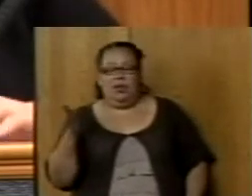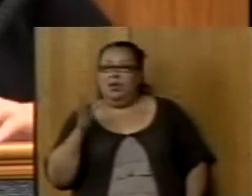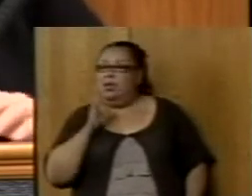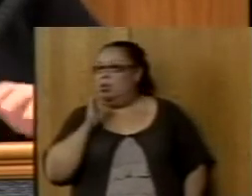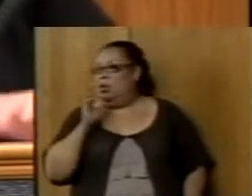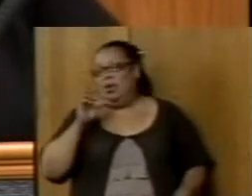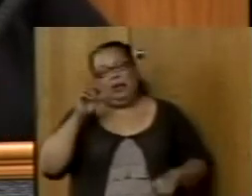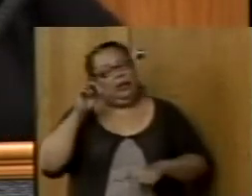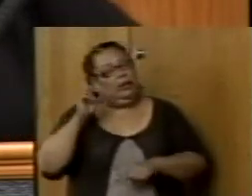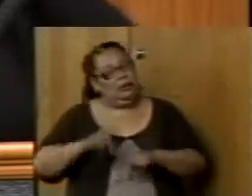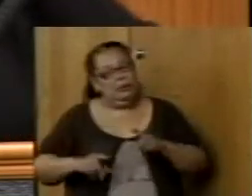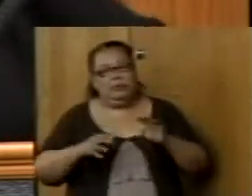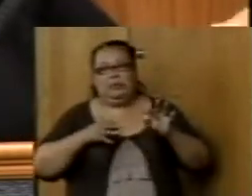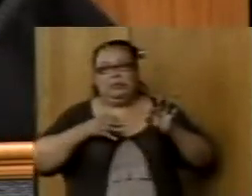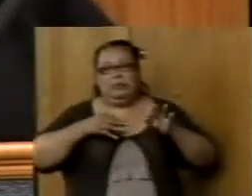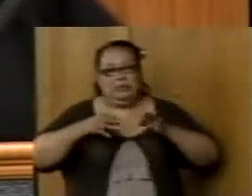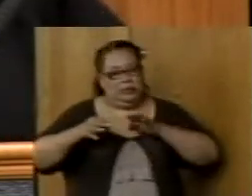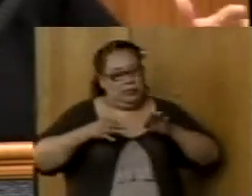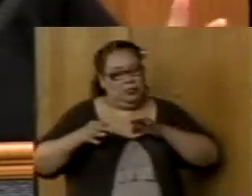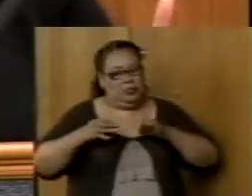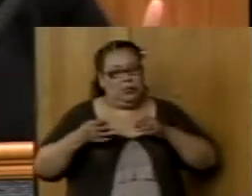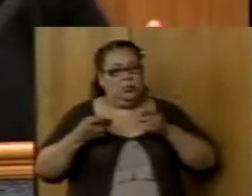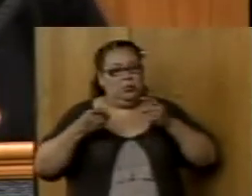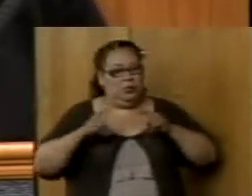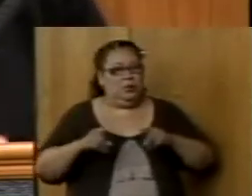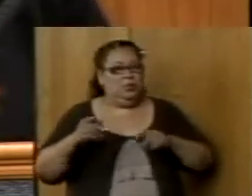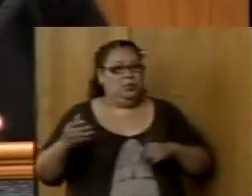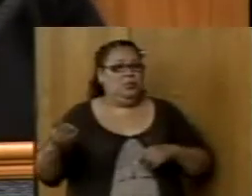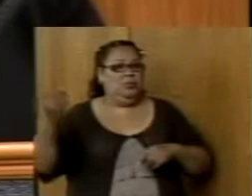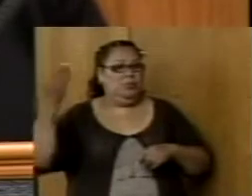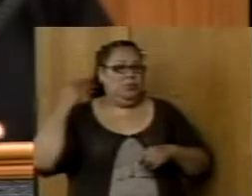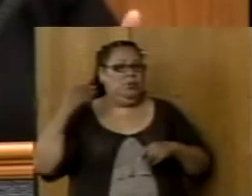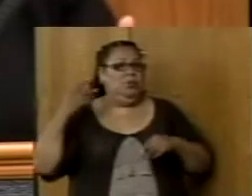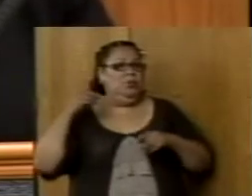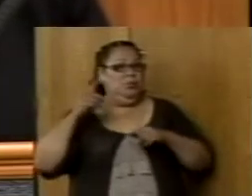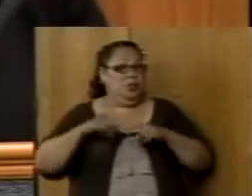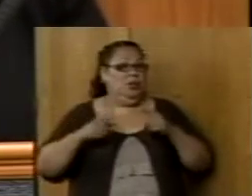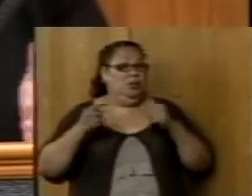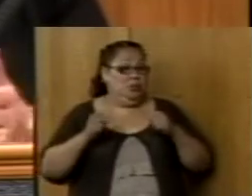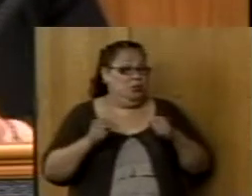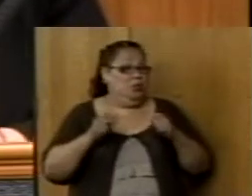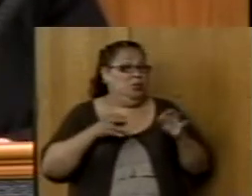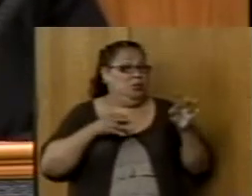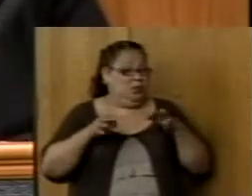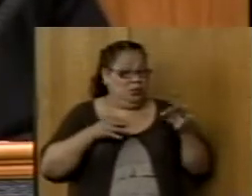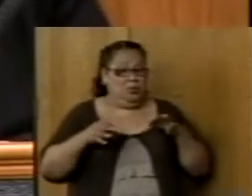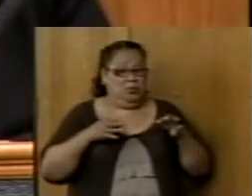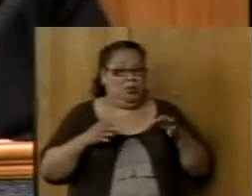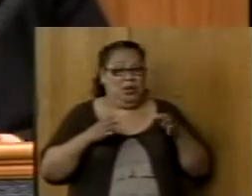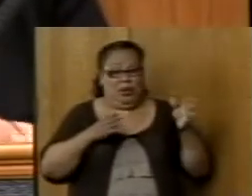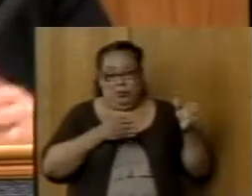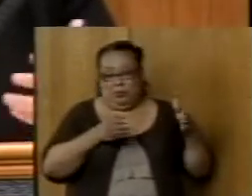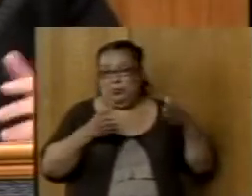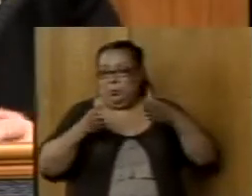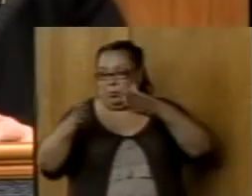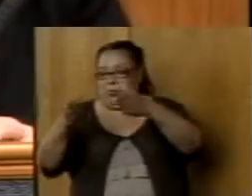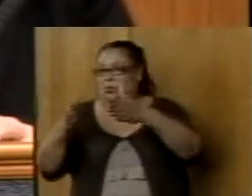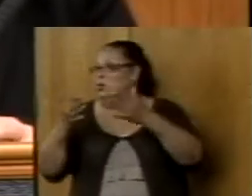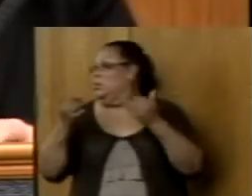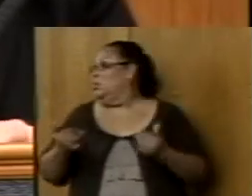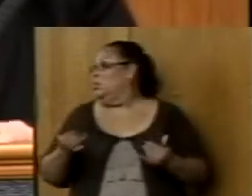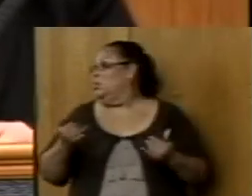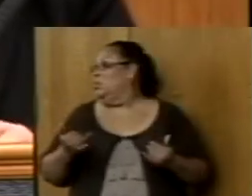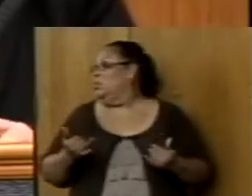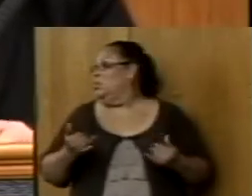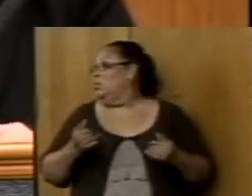can't explain what happened in the past, but I can try to explain the direction that we're headed in now. And that's the one